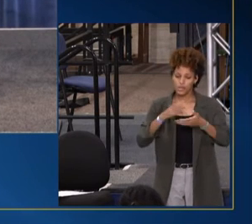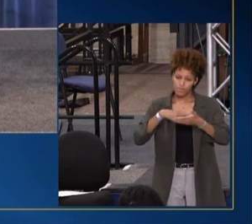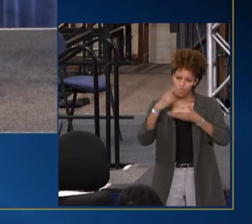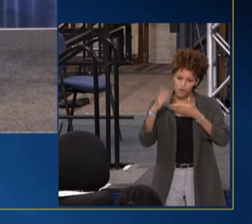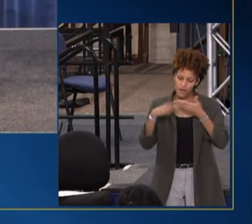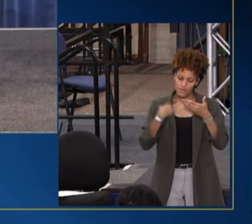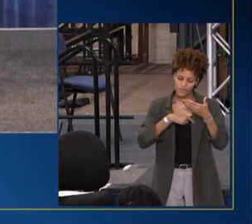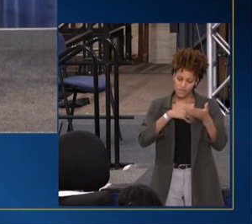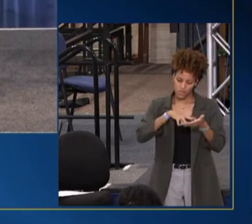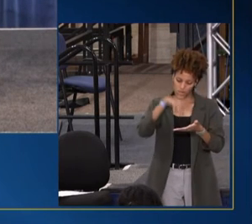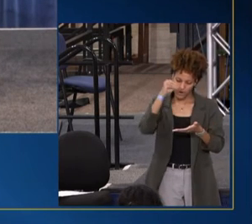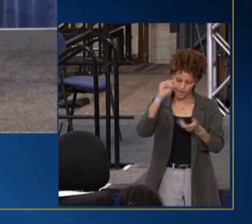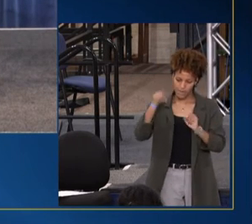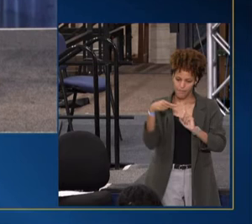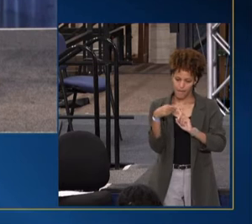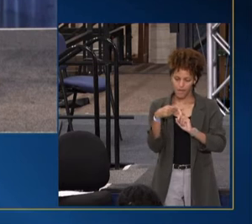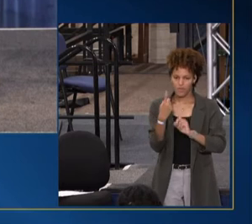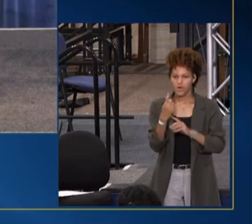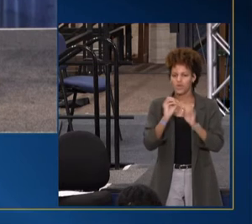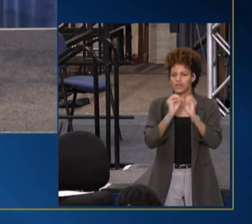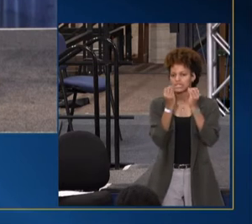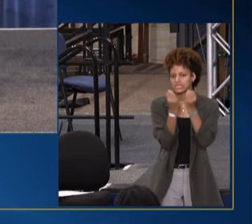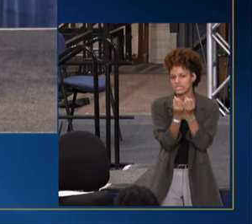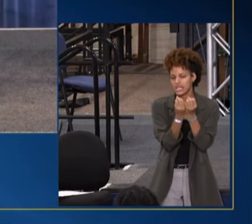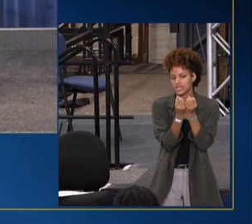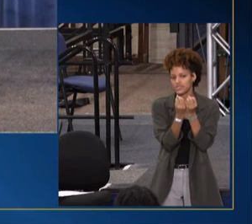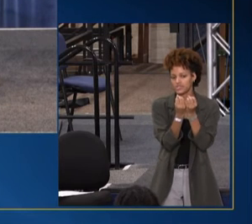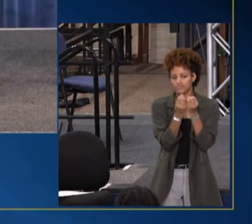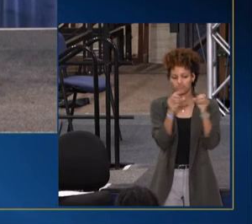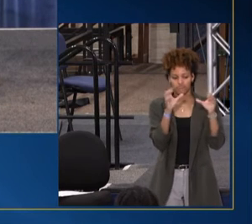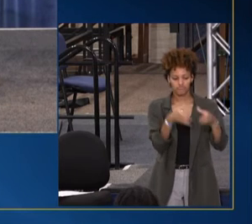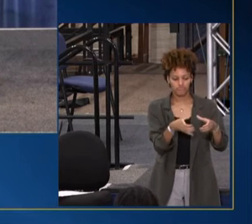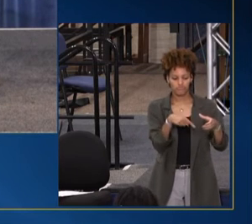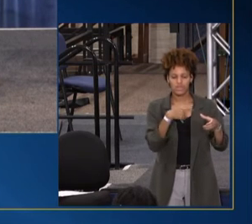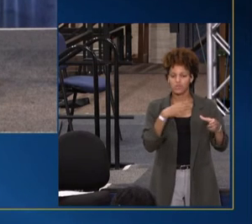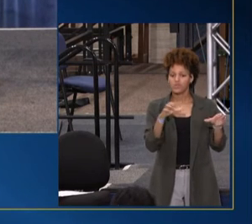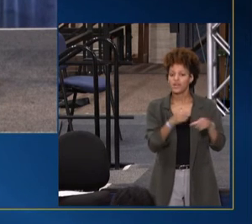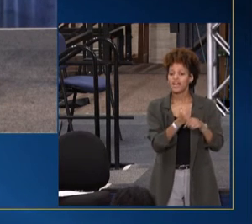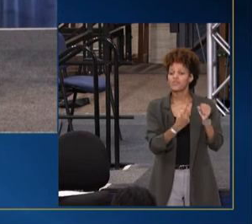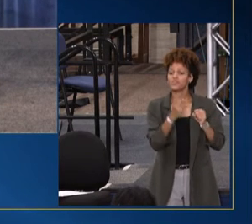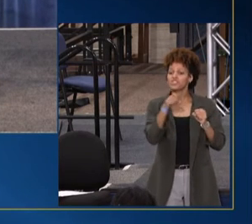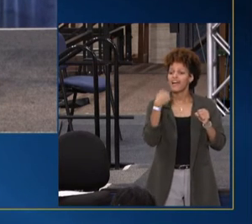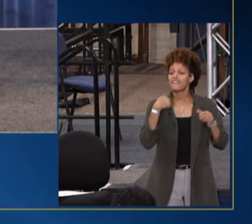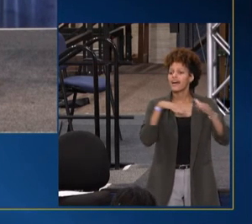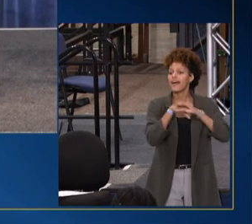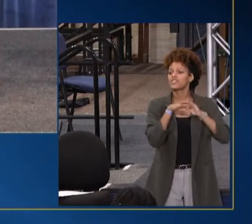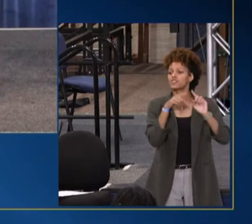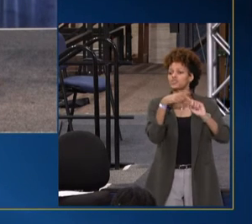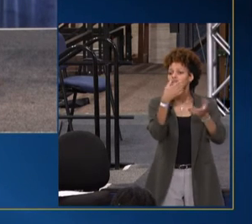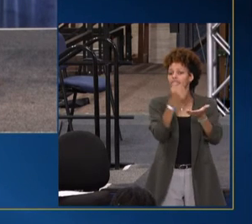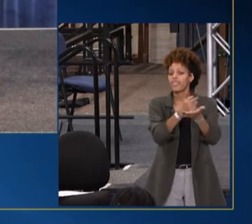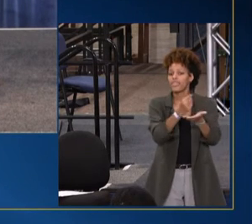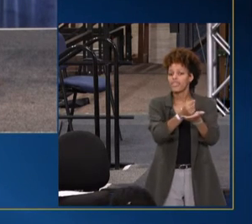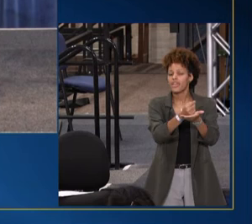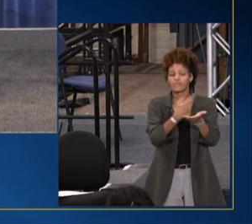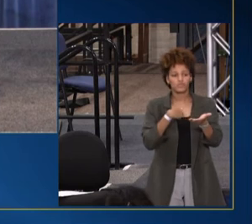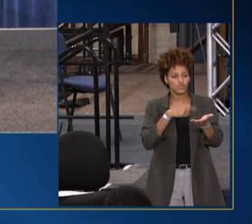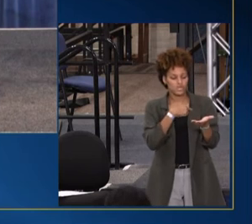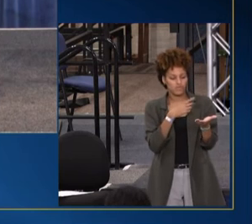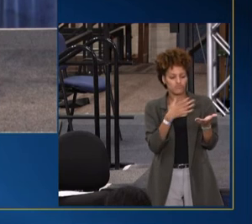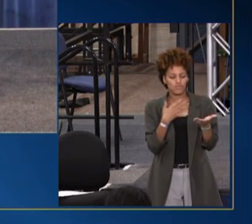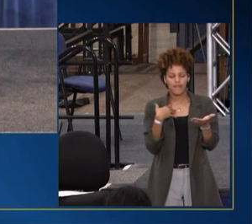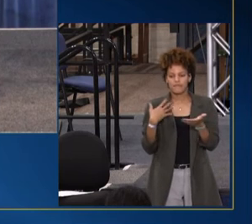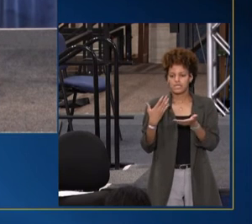learned of this organization, and they said everyone should have access to therapy, and so we are going to set